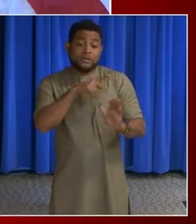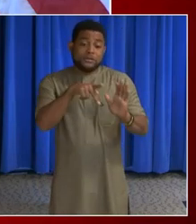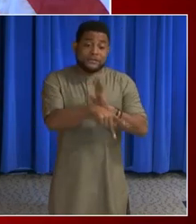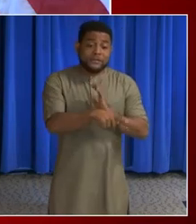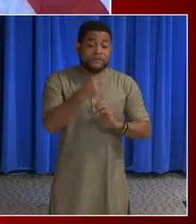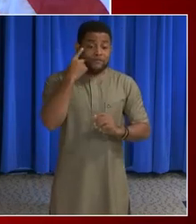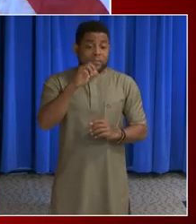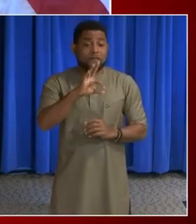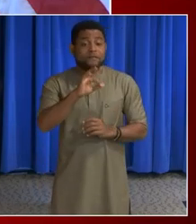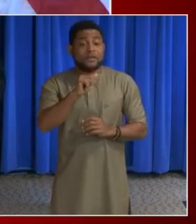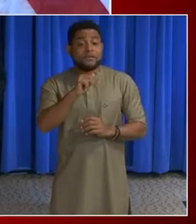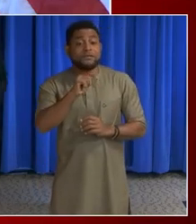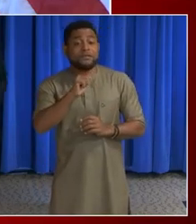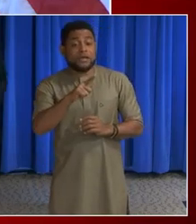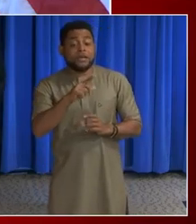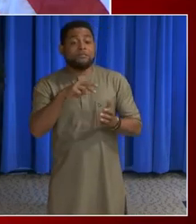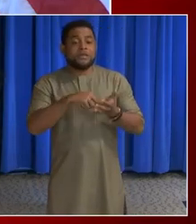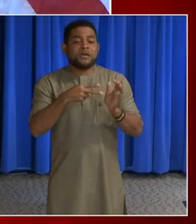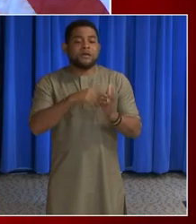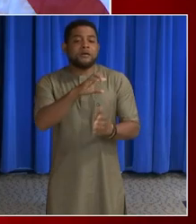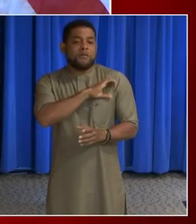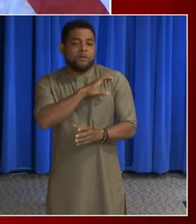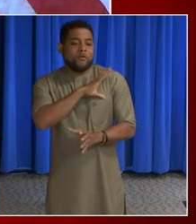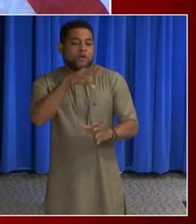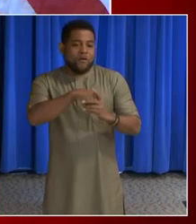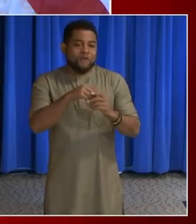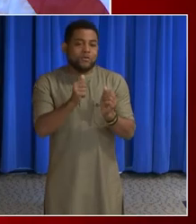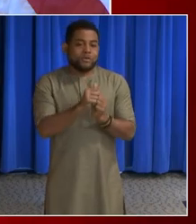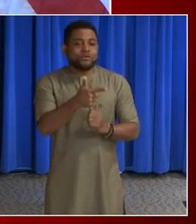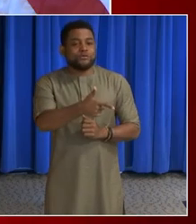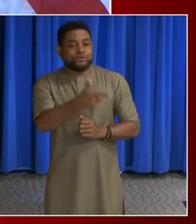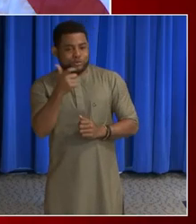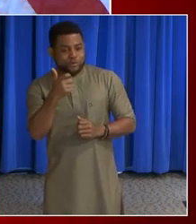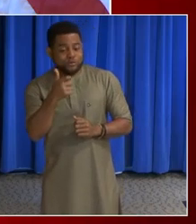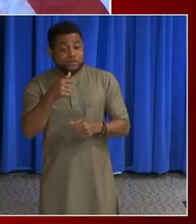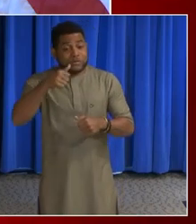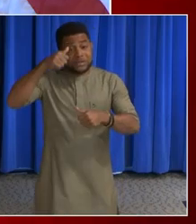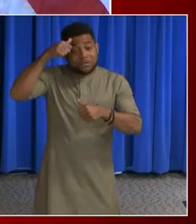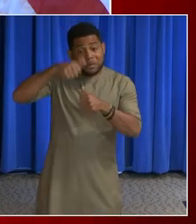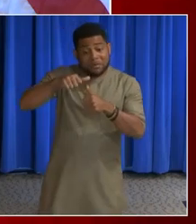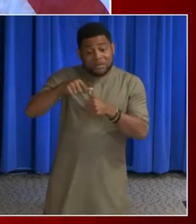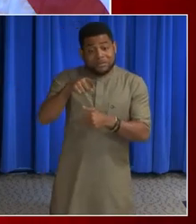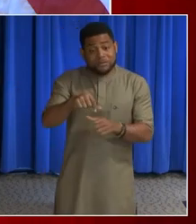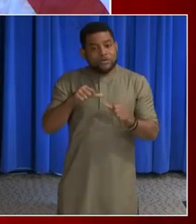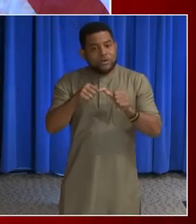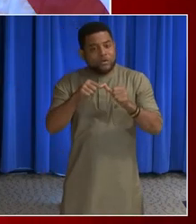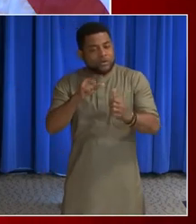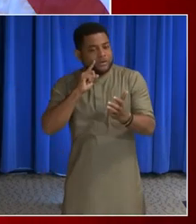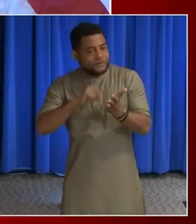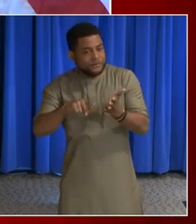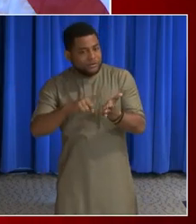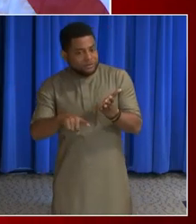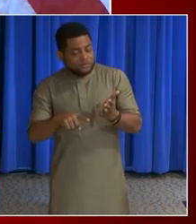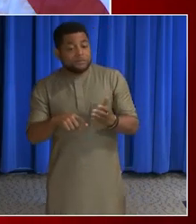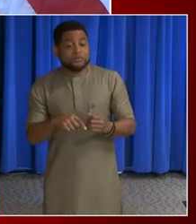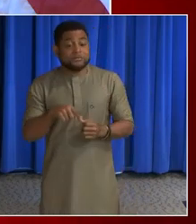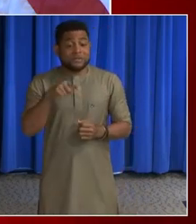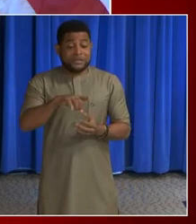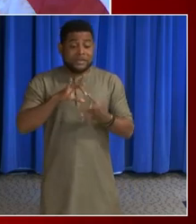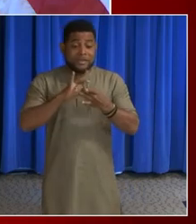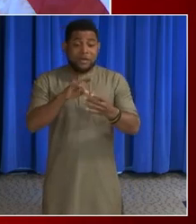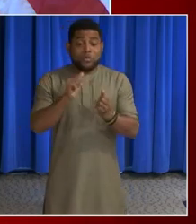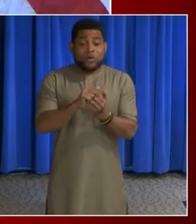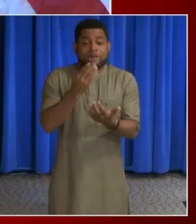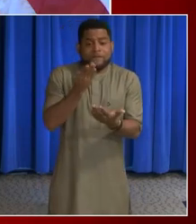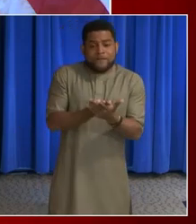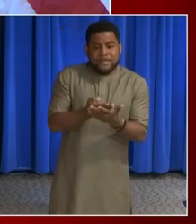As a reminder, again, this is still an ongoing investigation. And the information I'm providing today consists of facts that we know at this